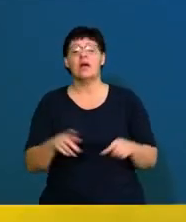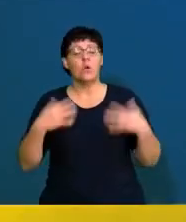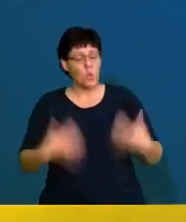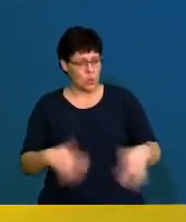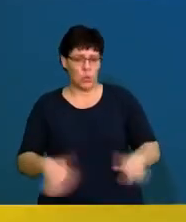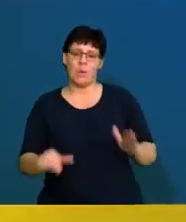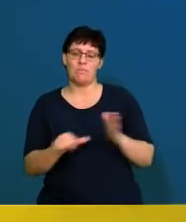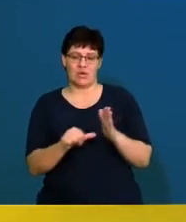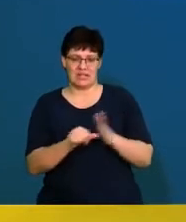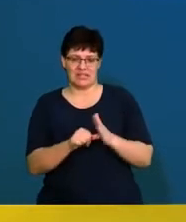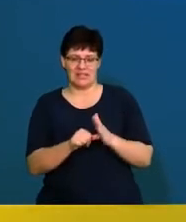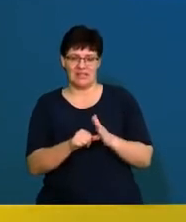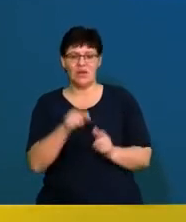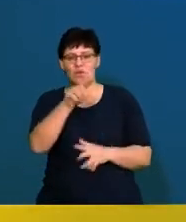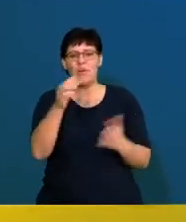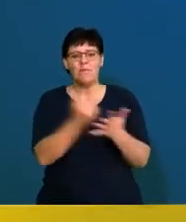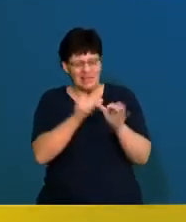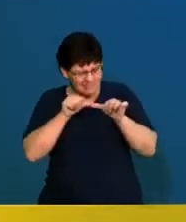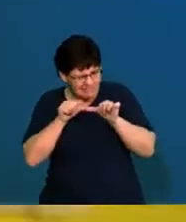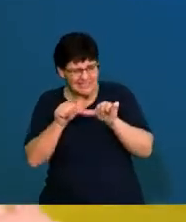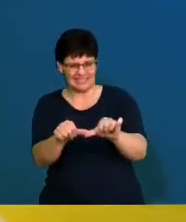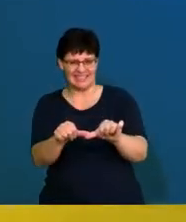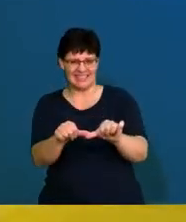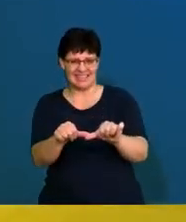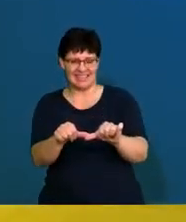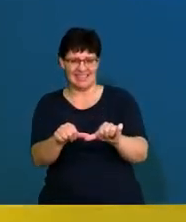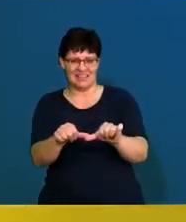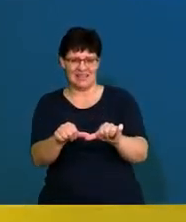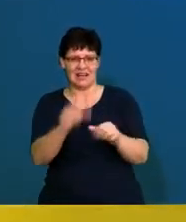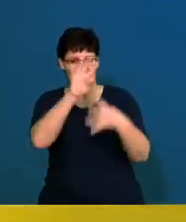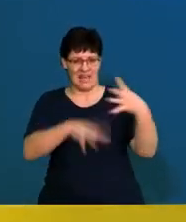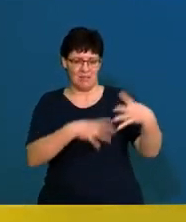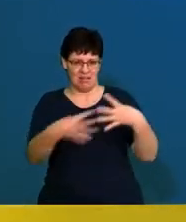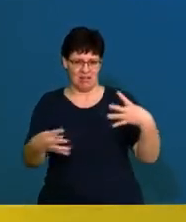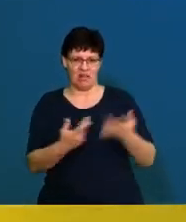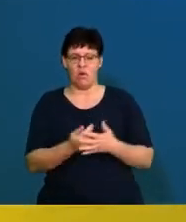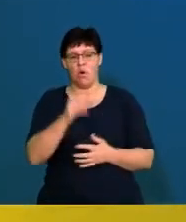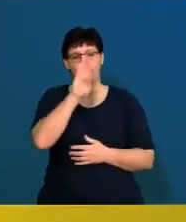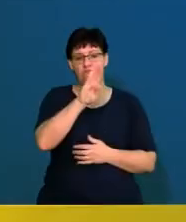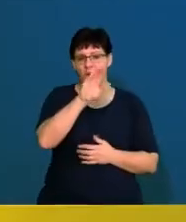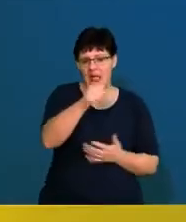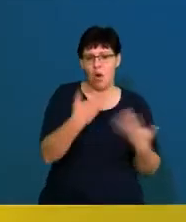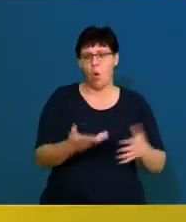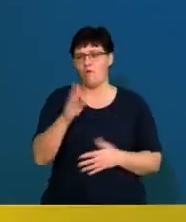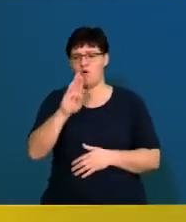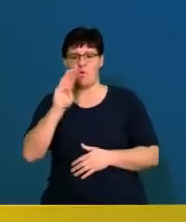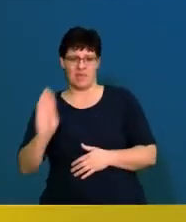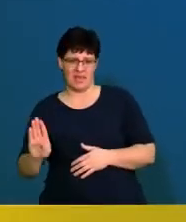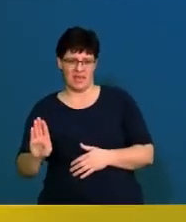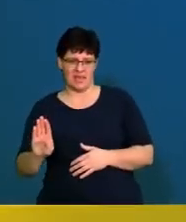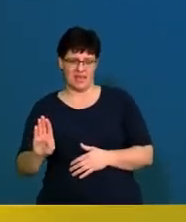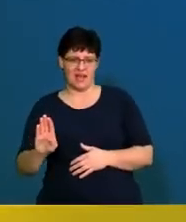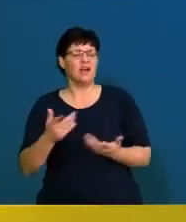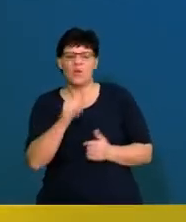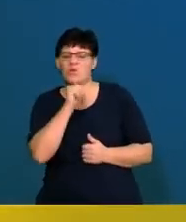also important that you stick to a particular, table, be it 4A or 4B, whichever